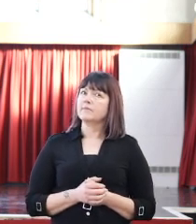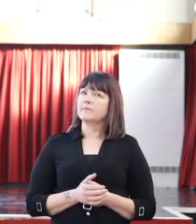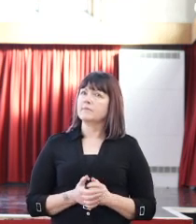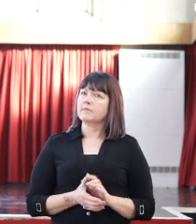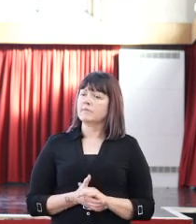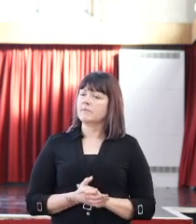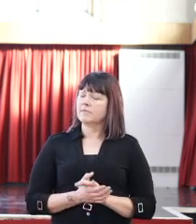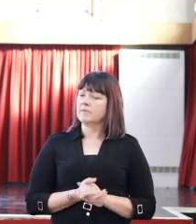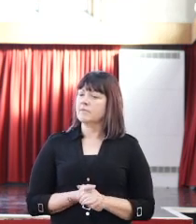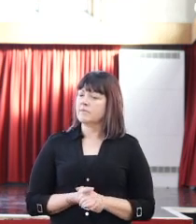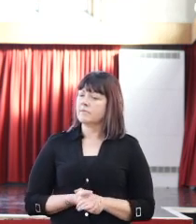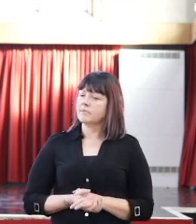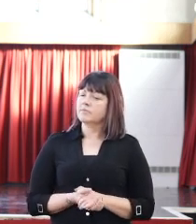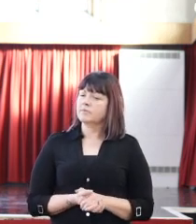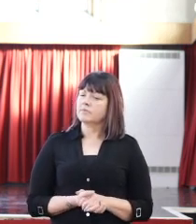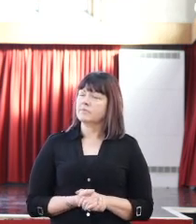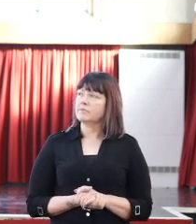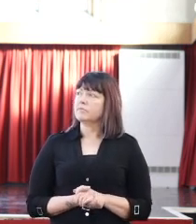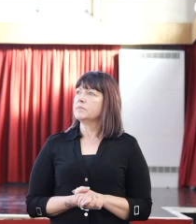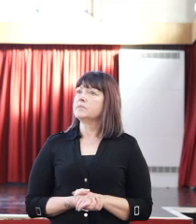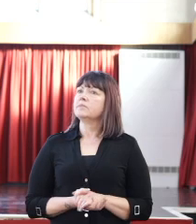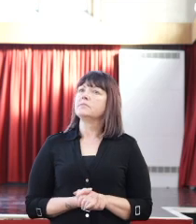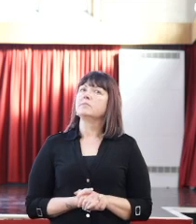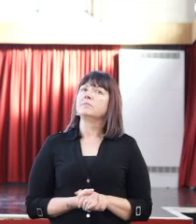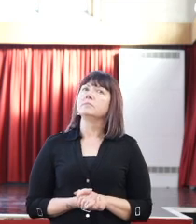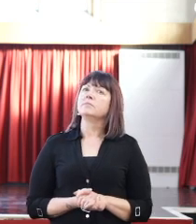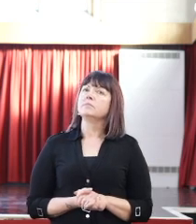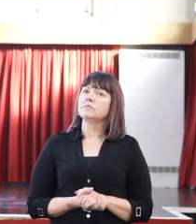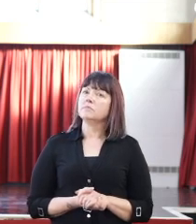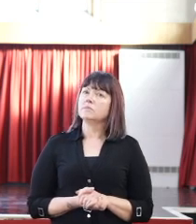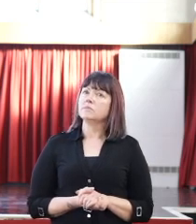quick, whistle-stop tour through Norfolk Migration.